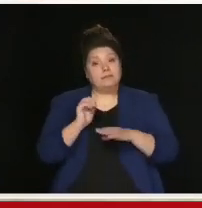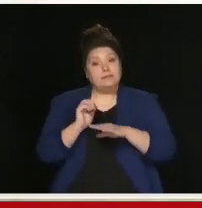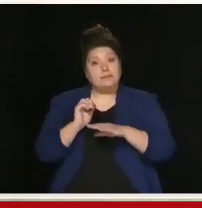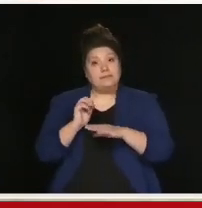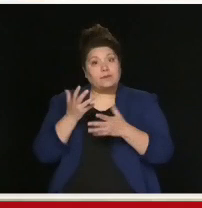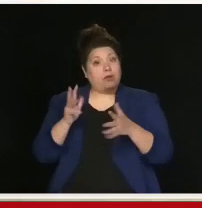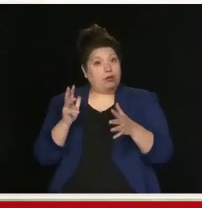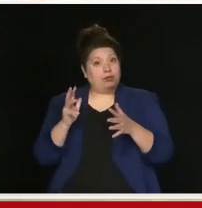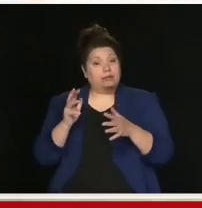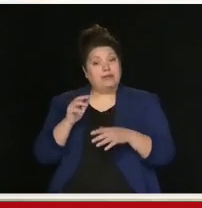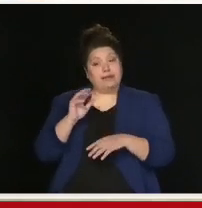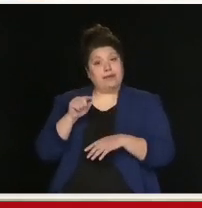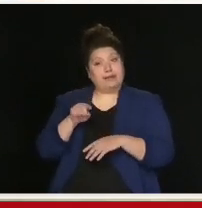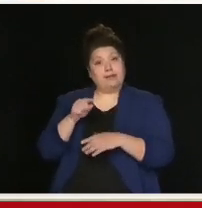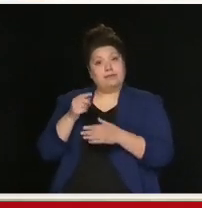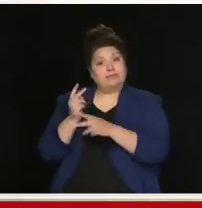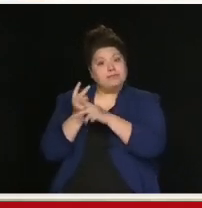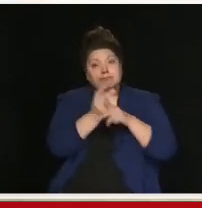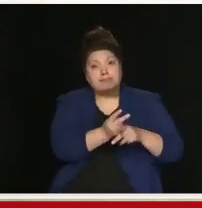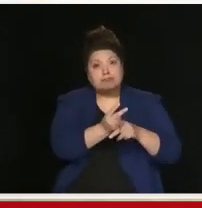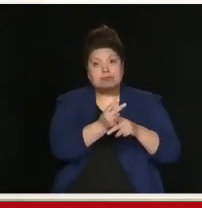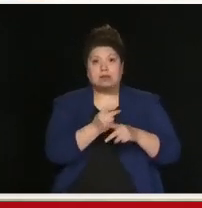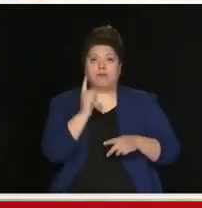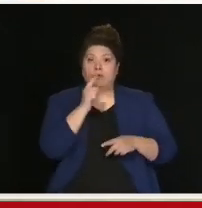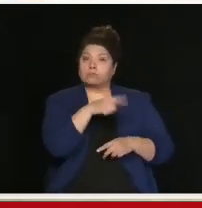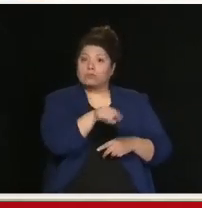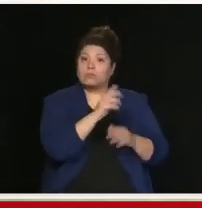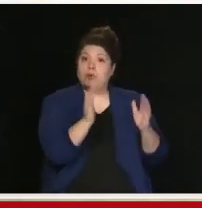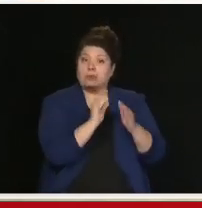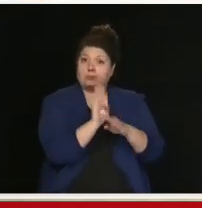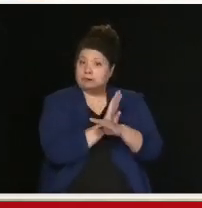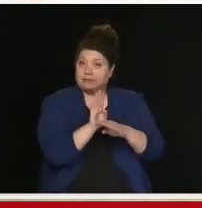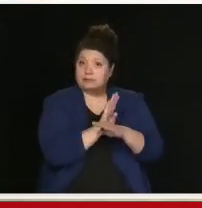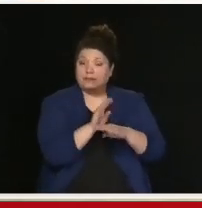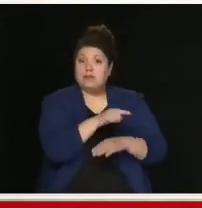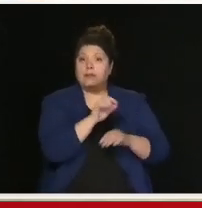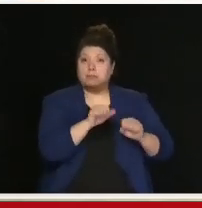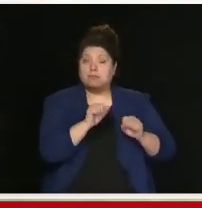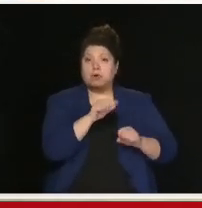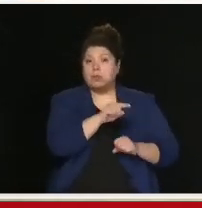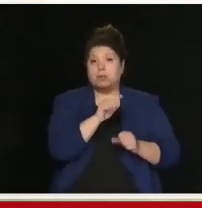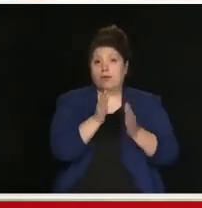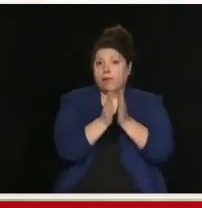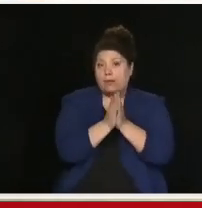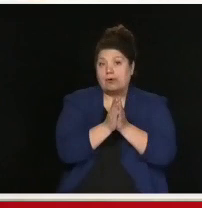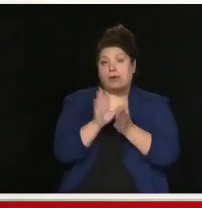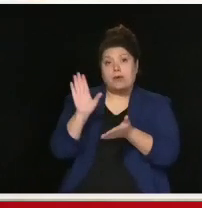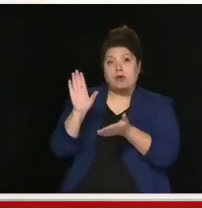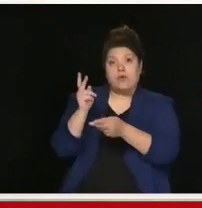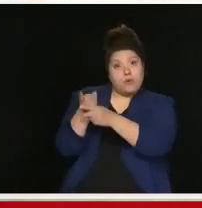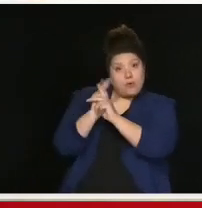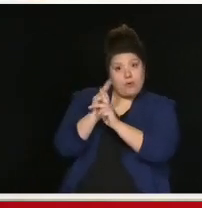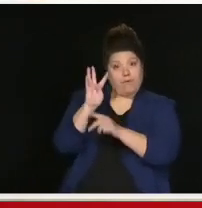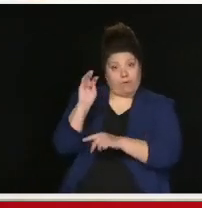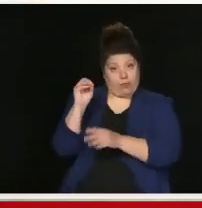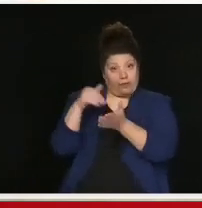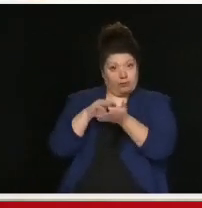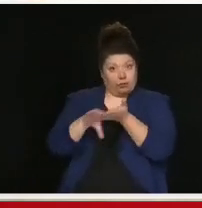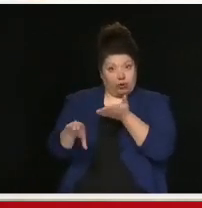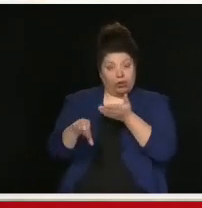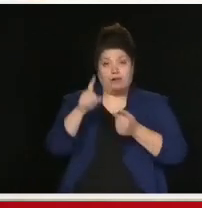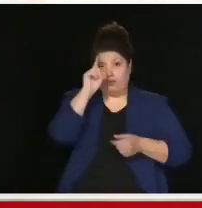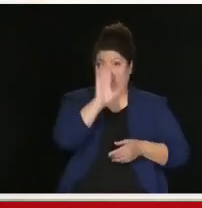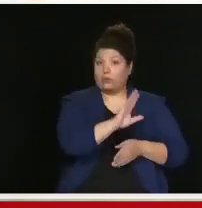credits that is easier for small companies where they will have up to $40,000 to help with those costs in